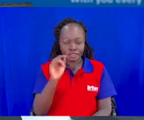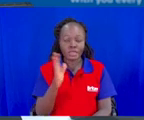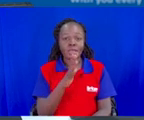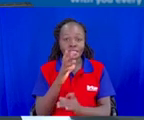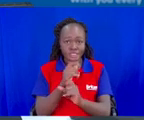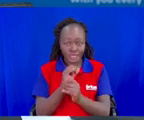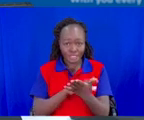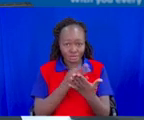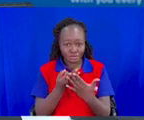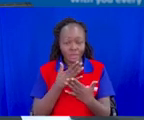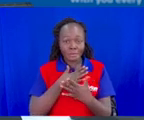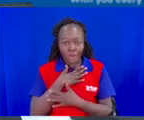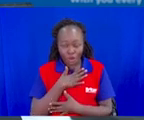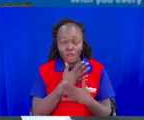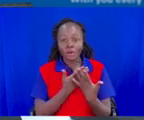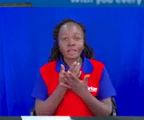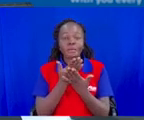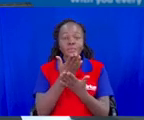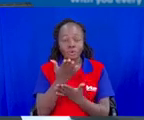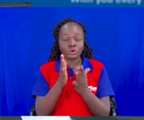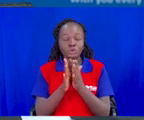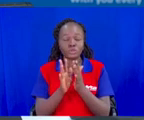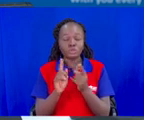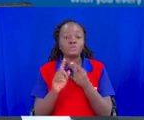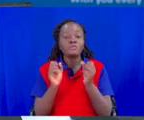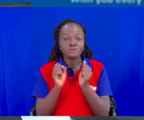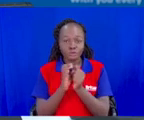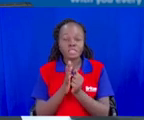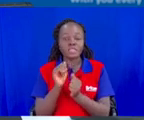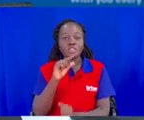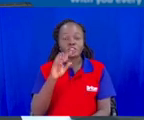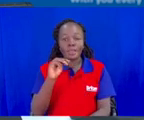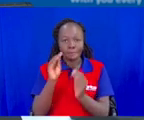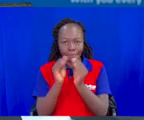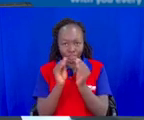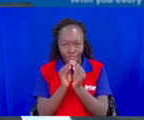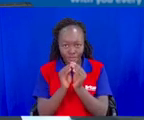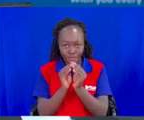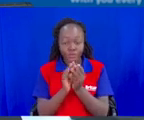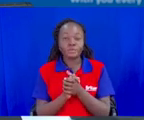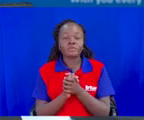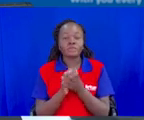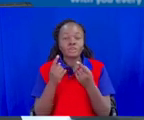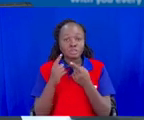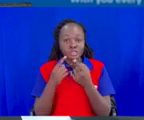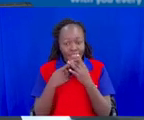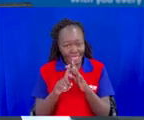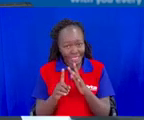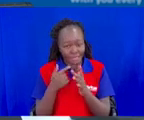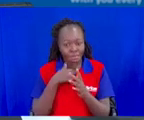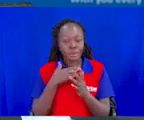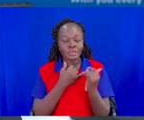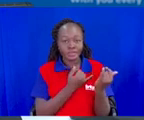welcome you to the 14th Annual General Meeting of the Unit Trust Funds. To start us off, I'll